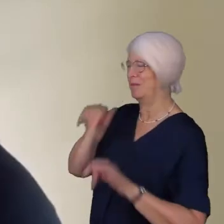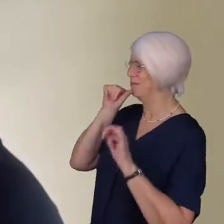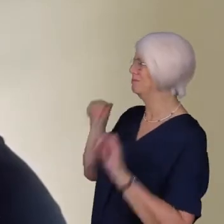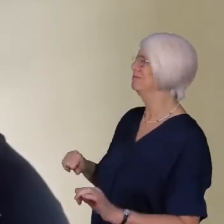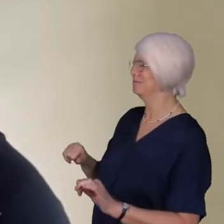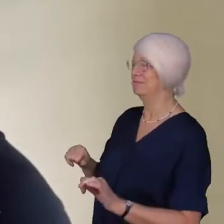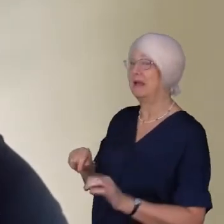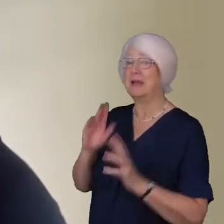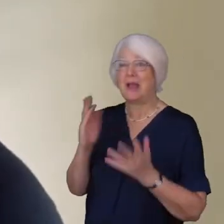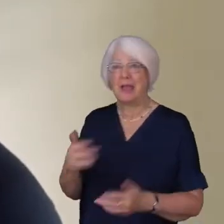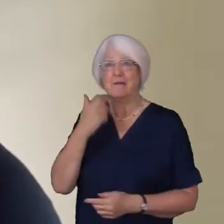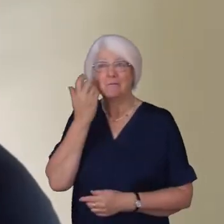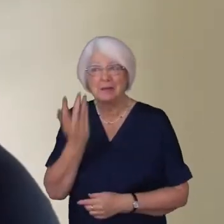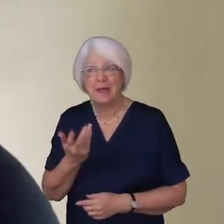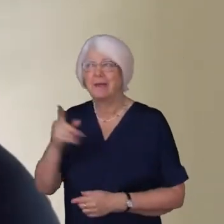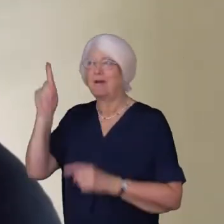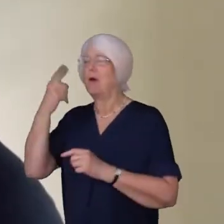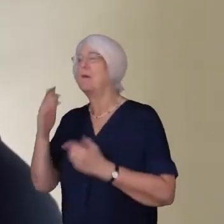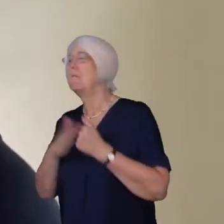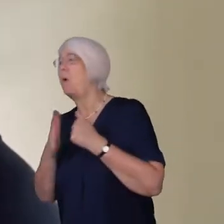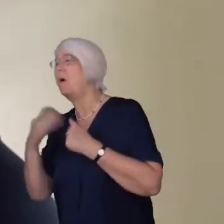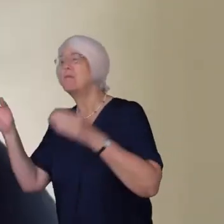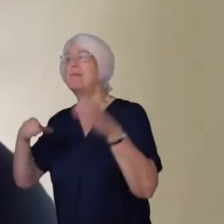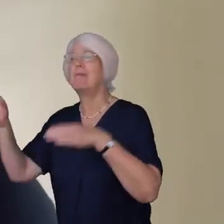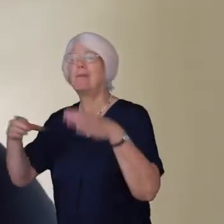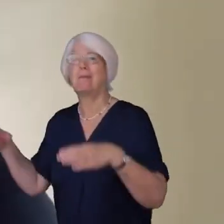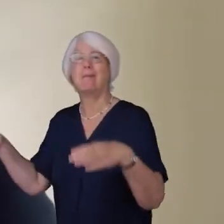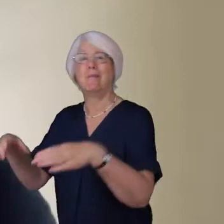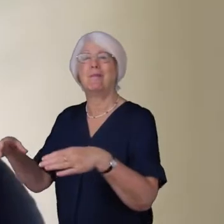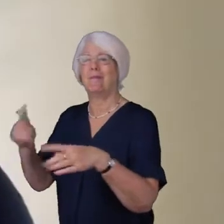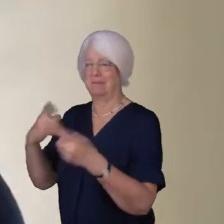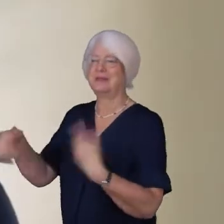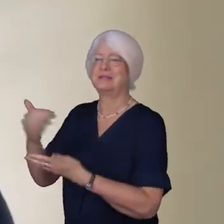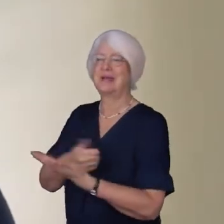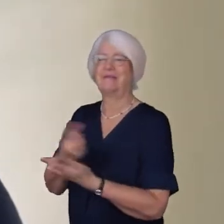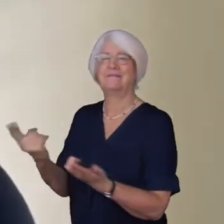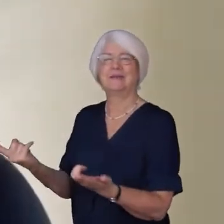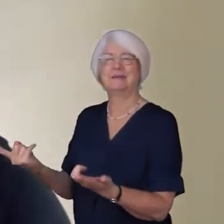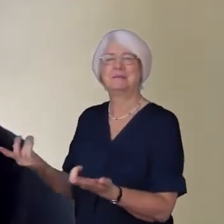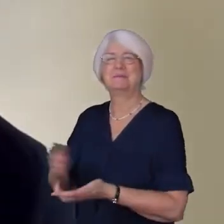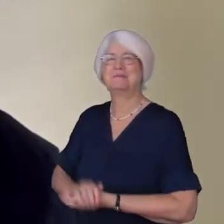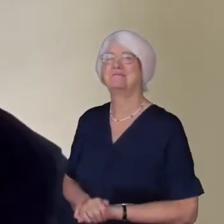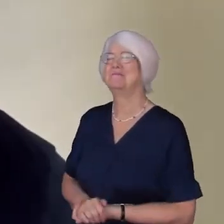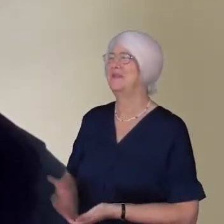people. And day by day, the Lord added to their numbers to those who were being saved.